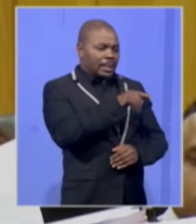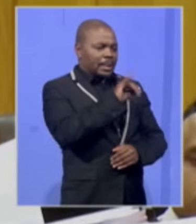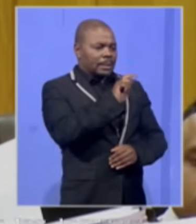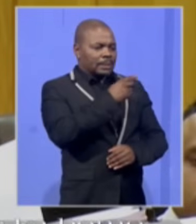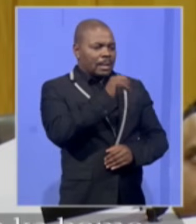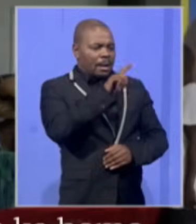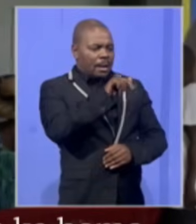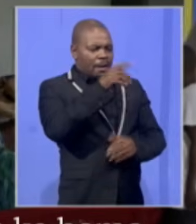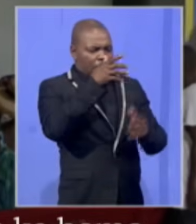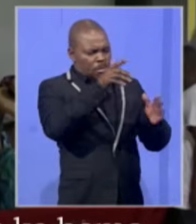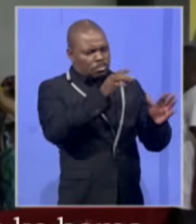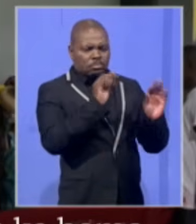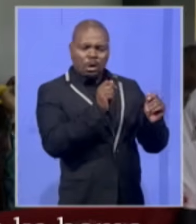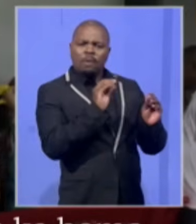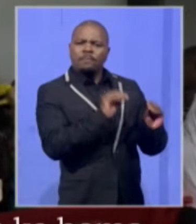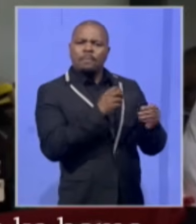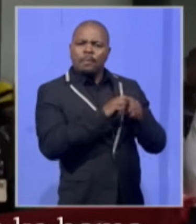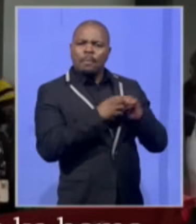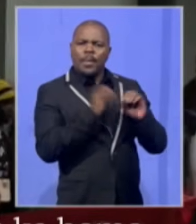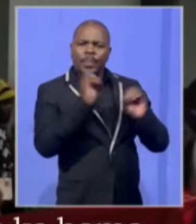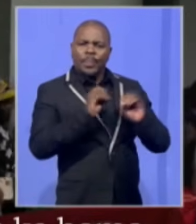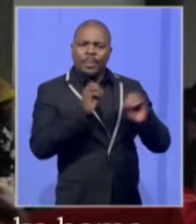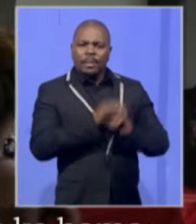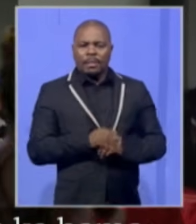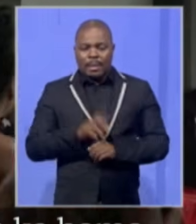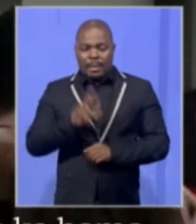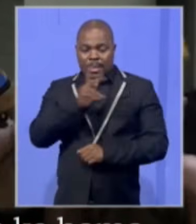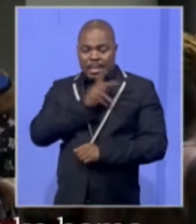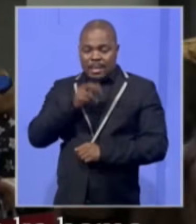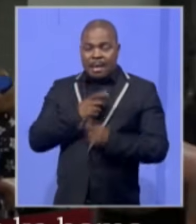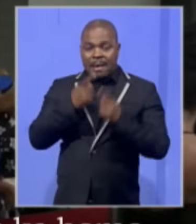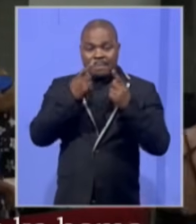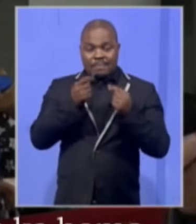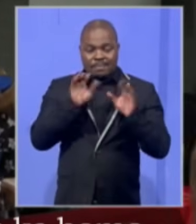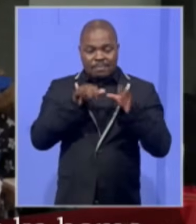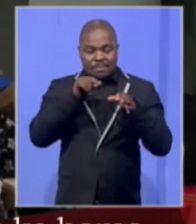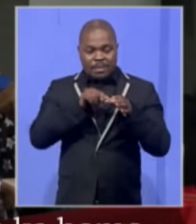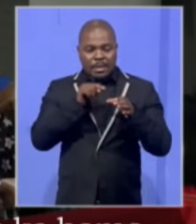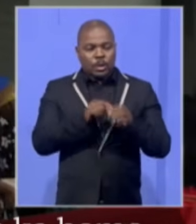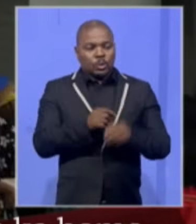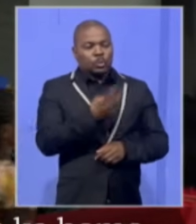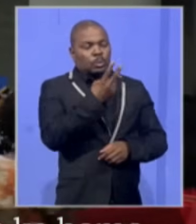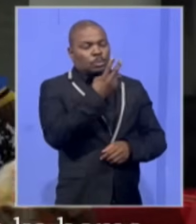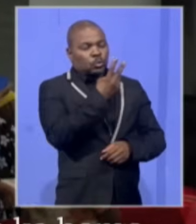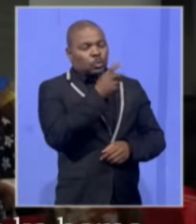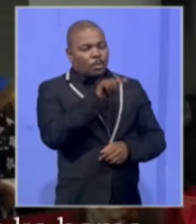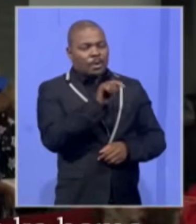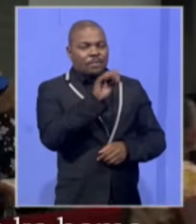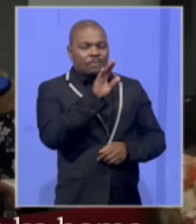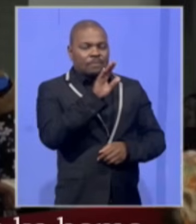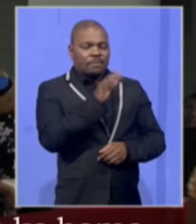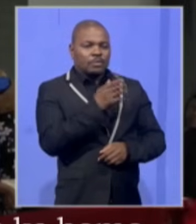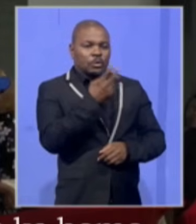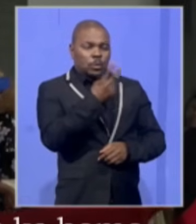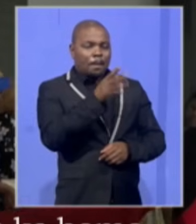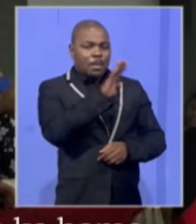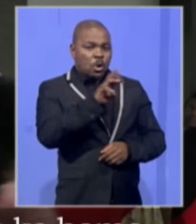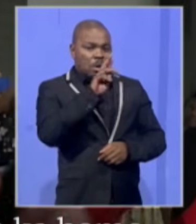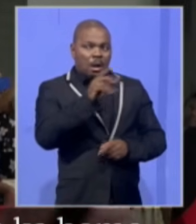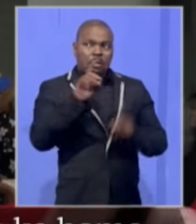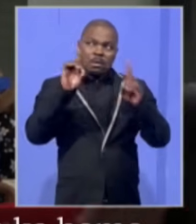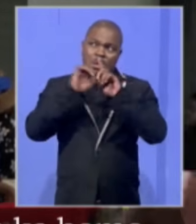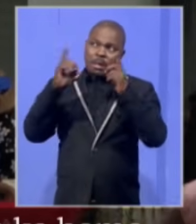sound. Lefapha la Matlole la KwaZulu-Natal le kupile diranta di le dibilione di le 2.4 go Lefapha la Matlole